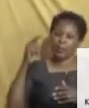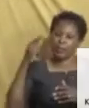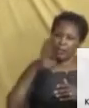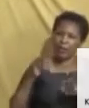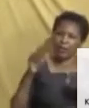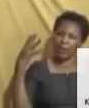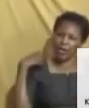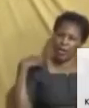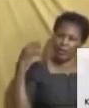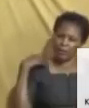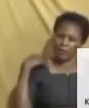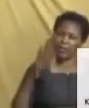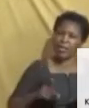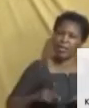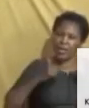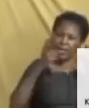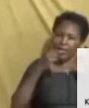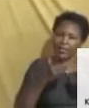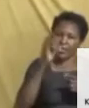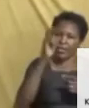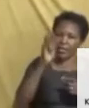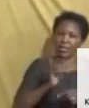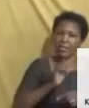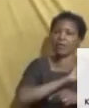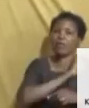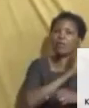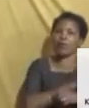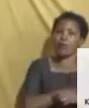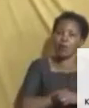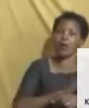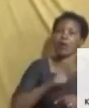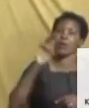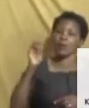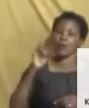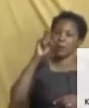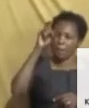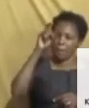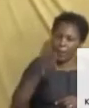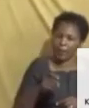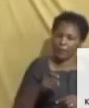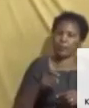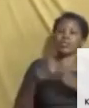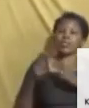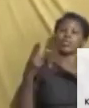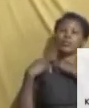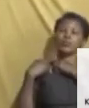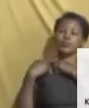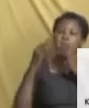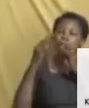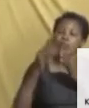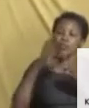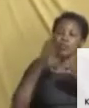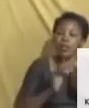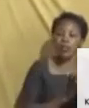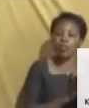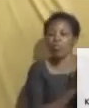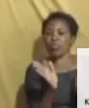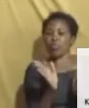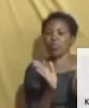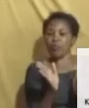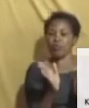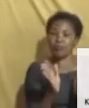exercises delegate executive power, and he must be brought to check if he veers off.